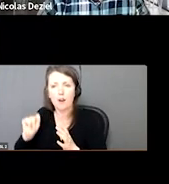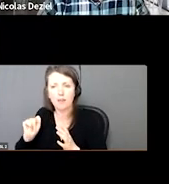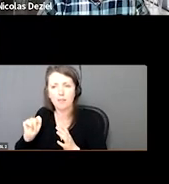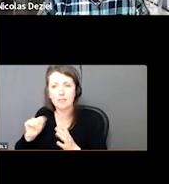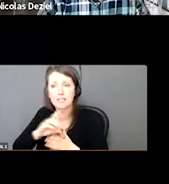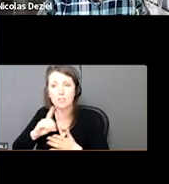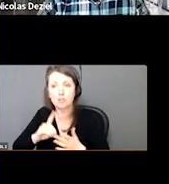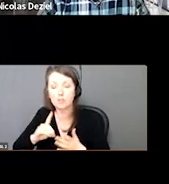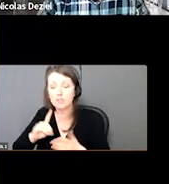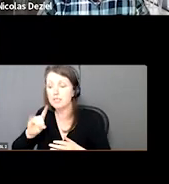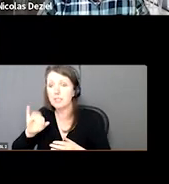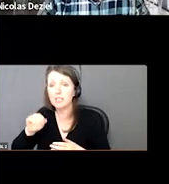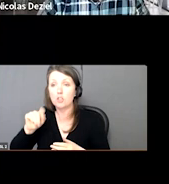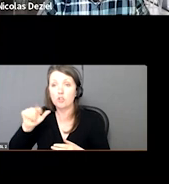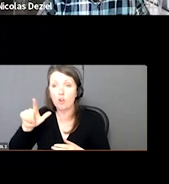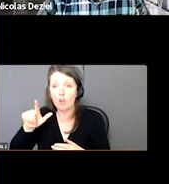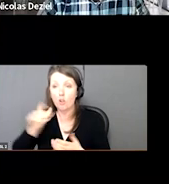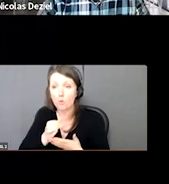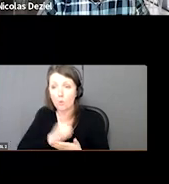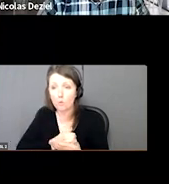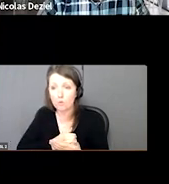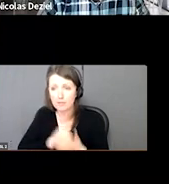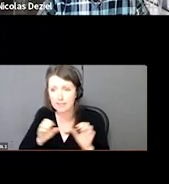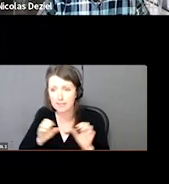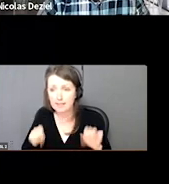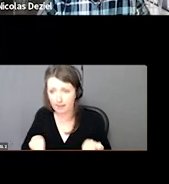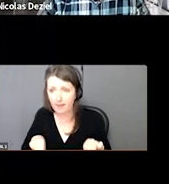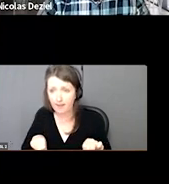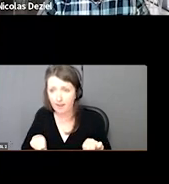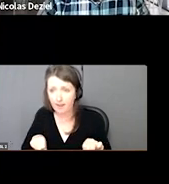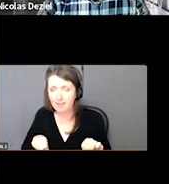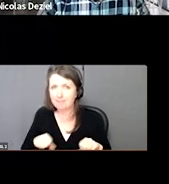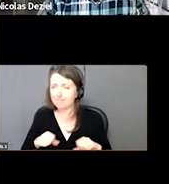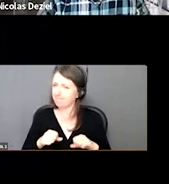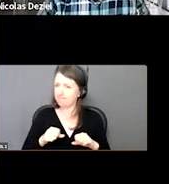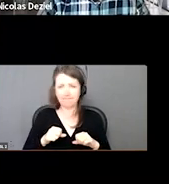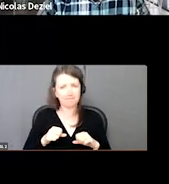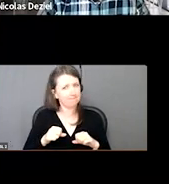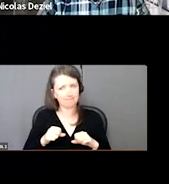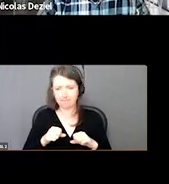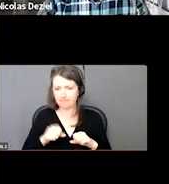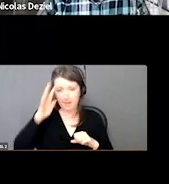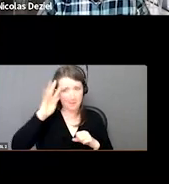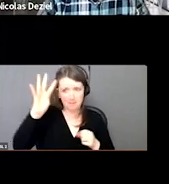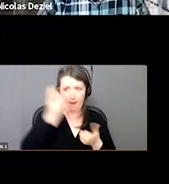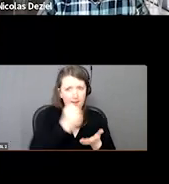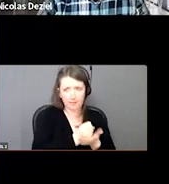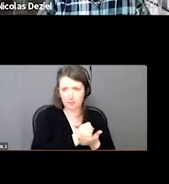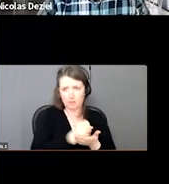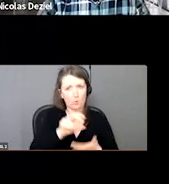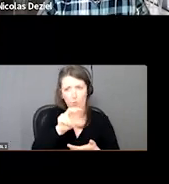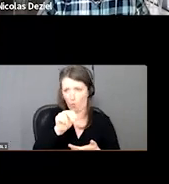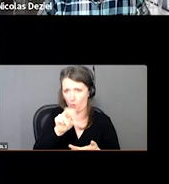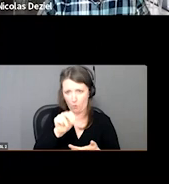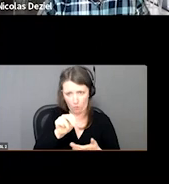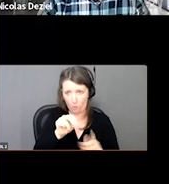cannot patent a digital course. A patent applies only to